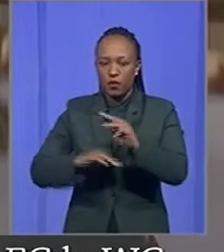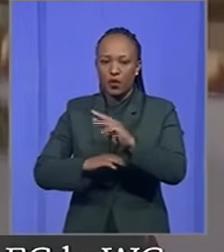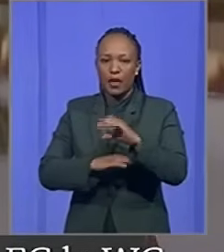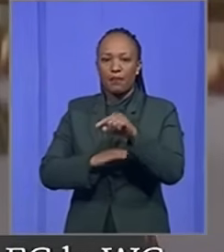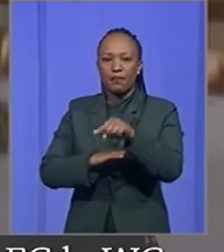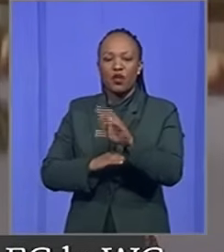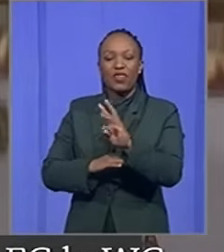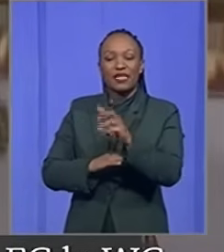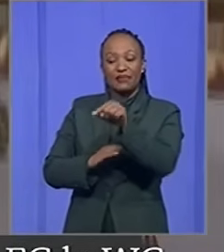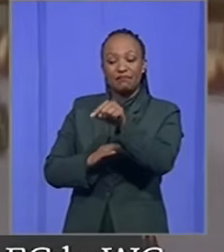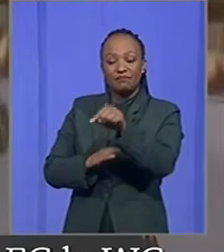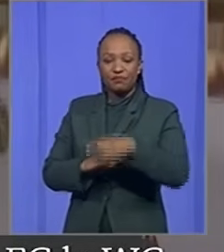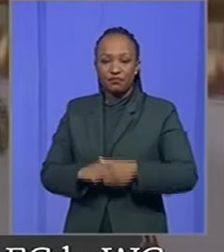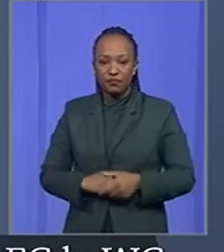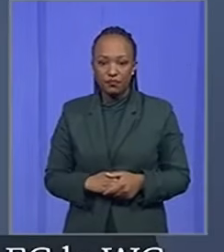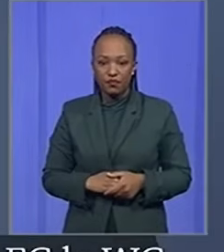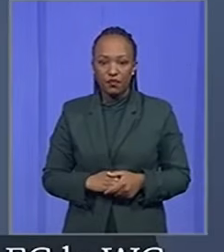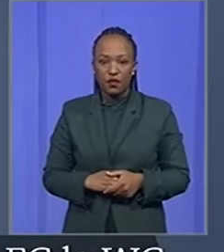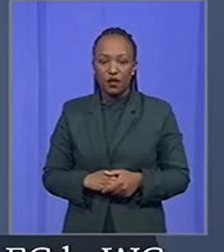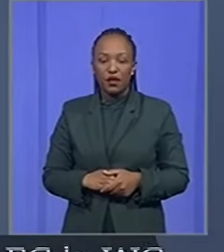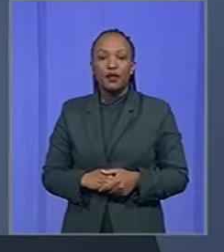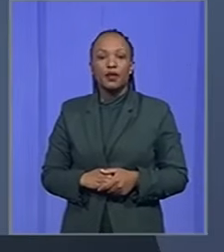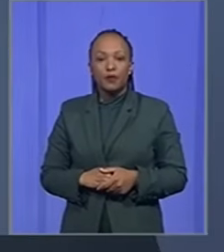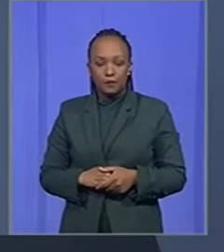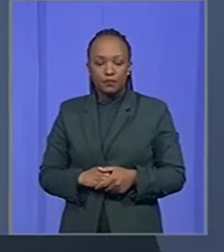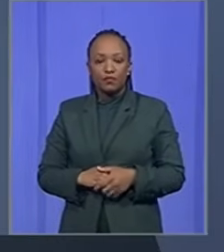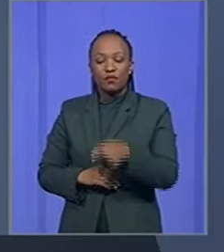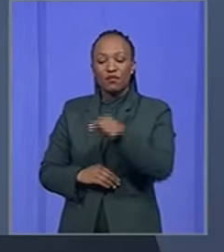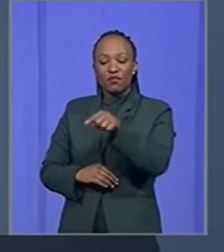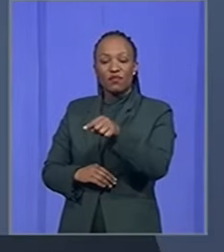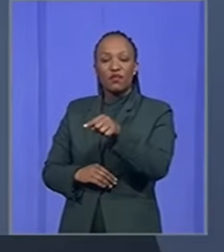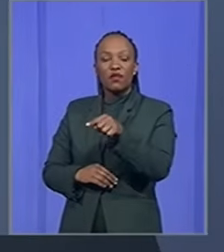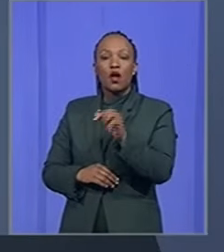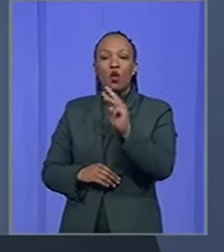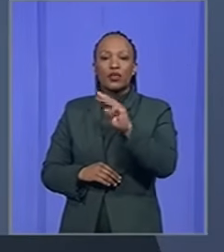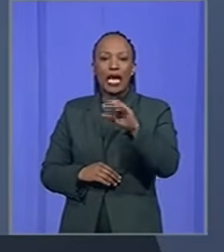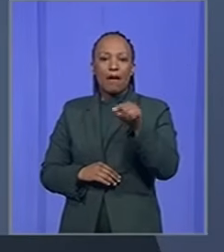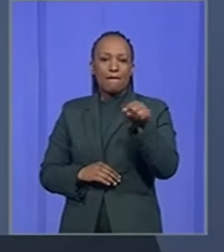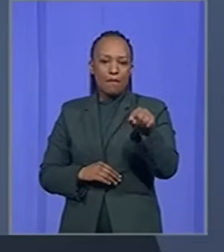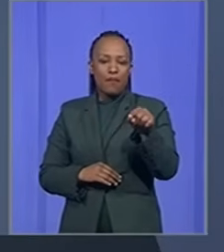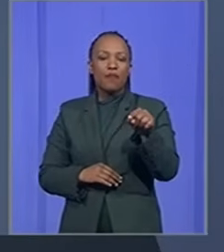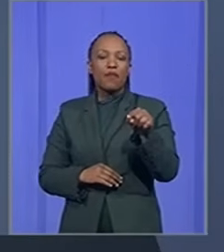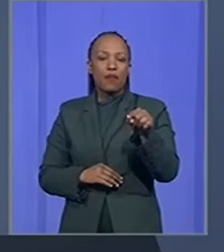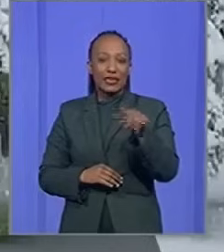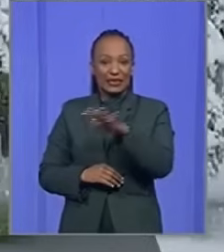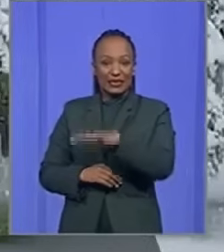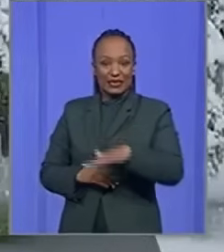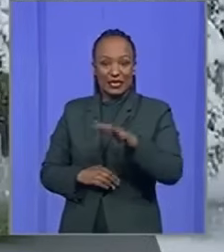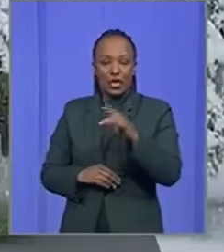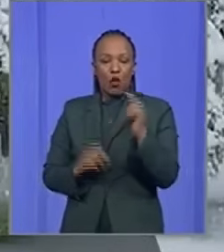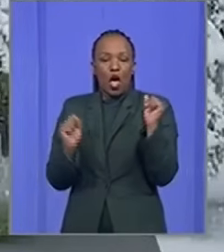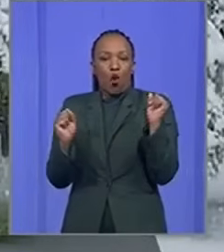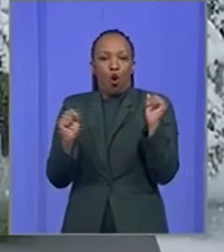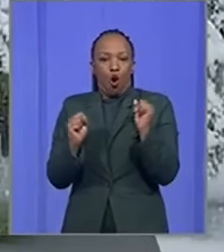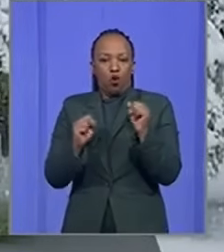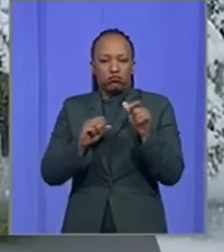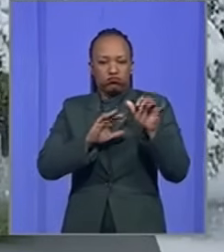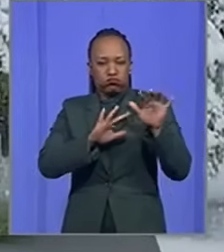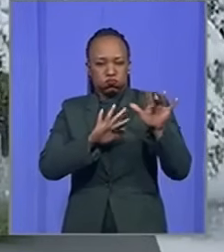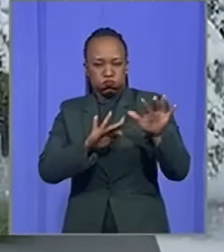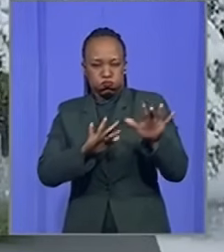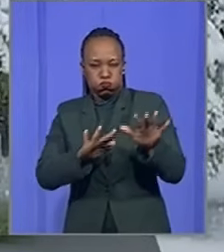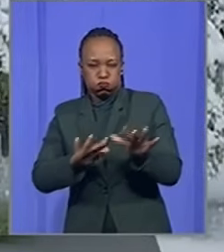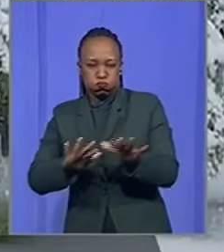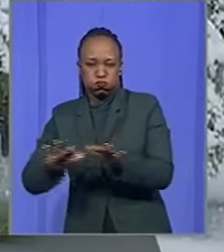ka Labone. We have a cold front that is approaching the Western Cape, and ahead of that system, we will be